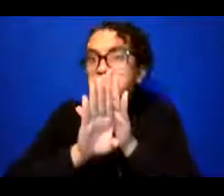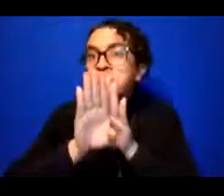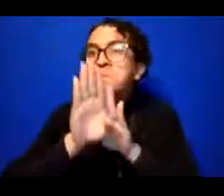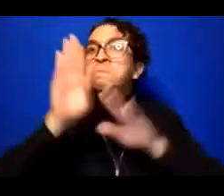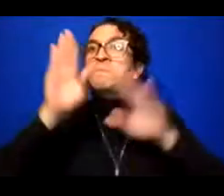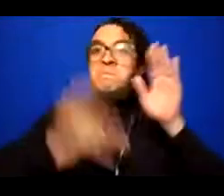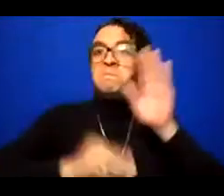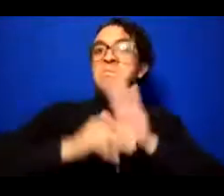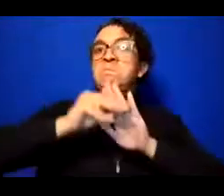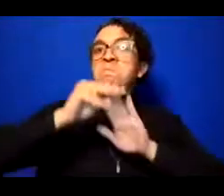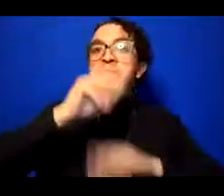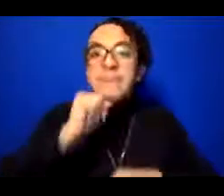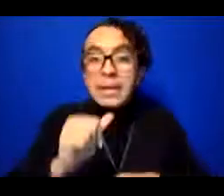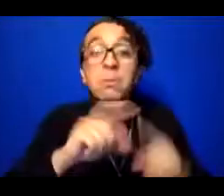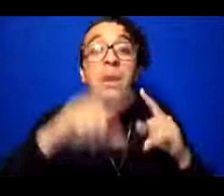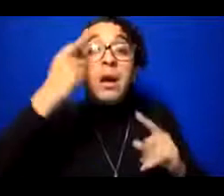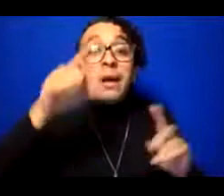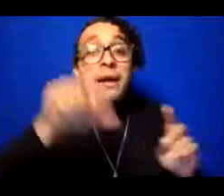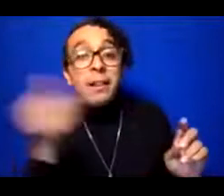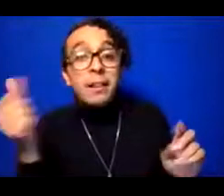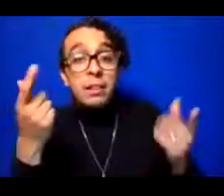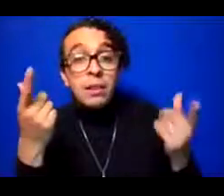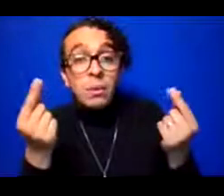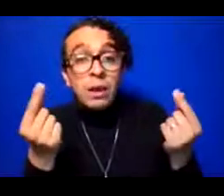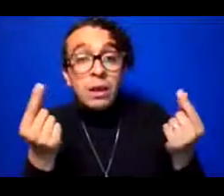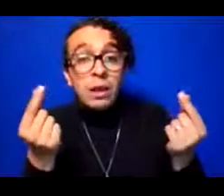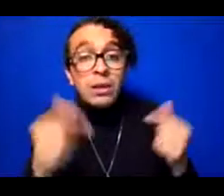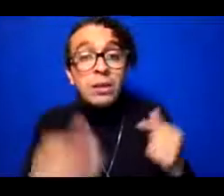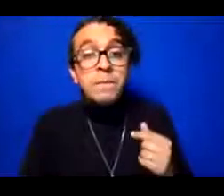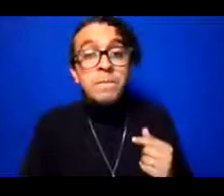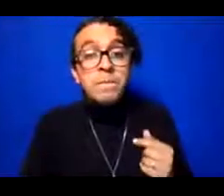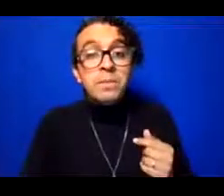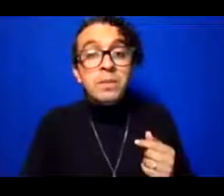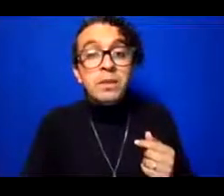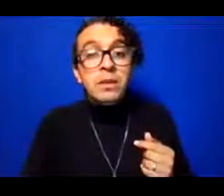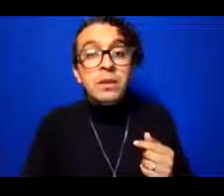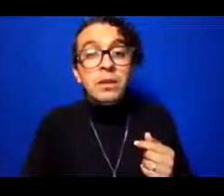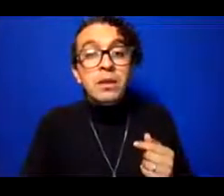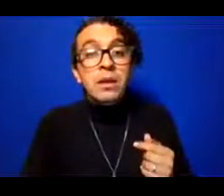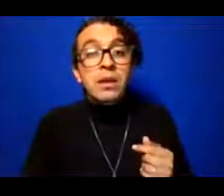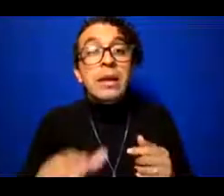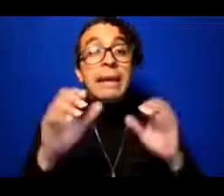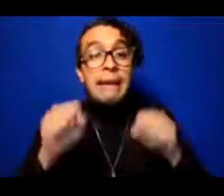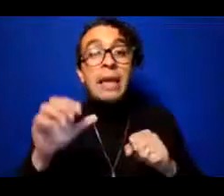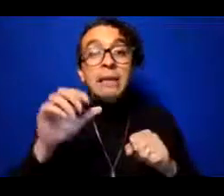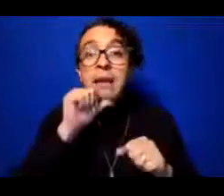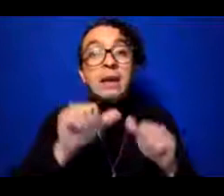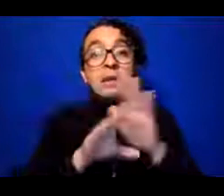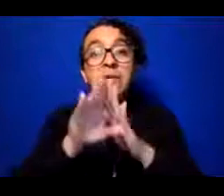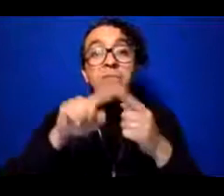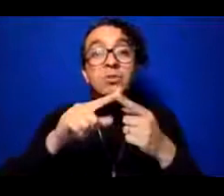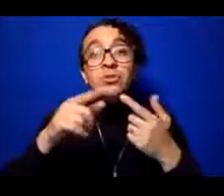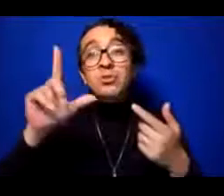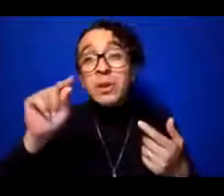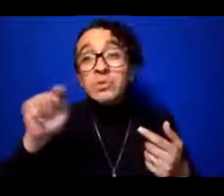piece is not only is the frontal lobe is underdeveloped until about anywhere between 20 to 25,